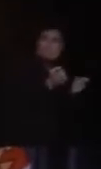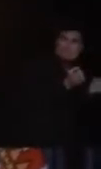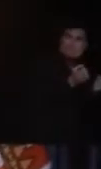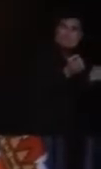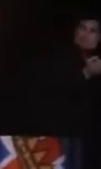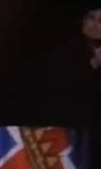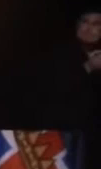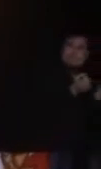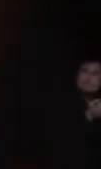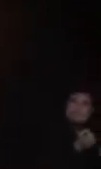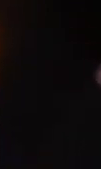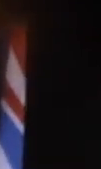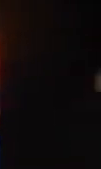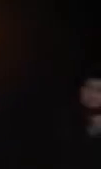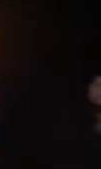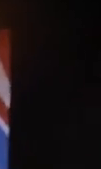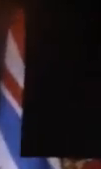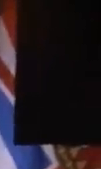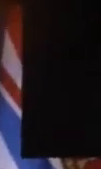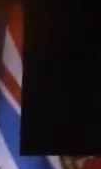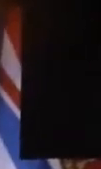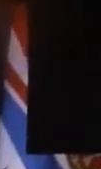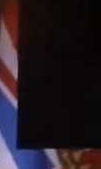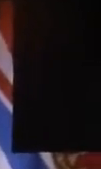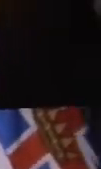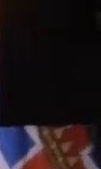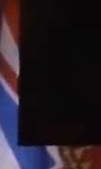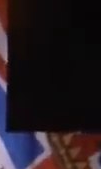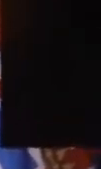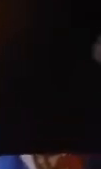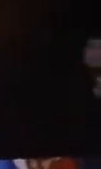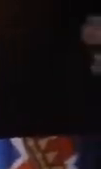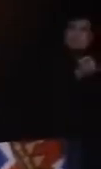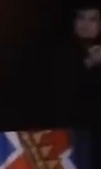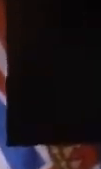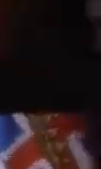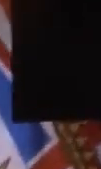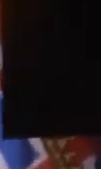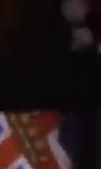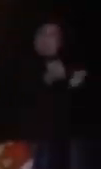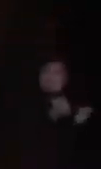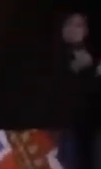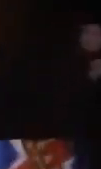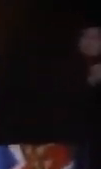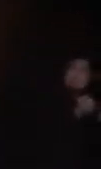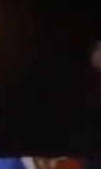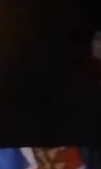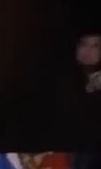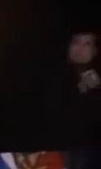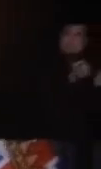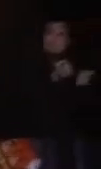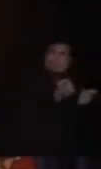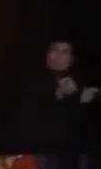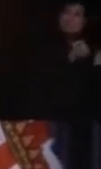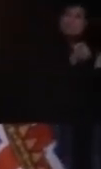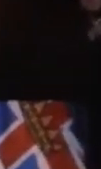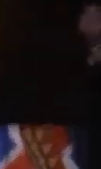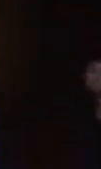off and then sit up there with forked tongue and talk about how BC, British Columbia,